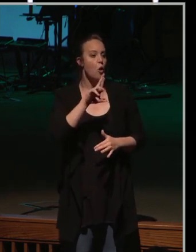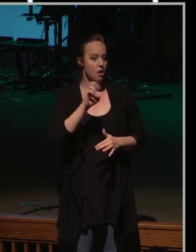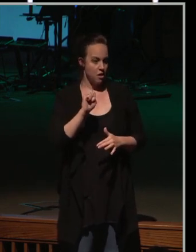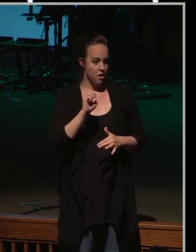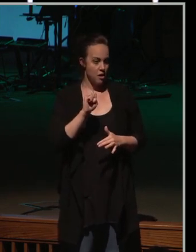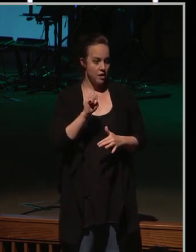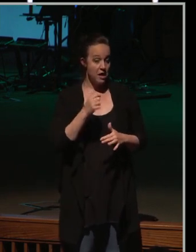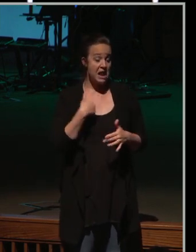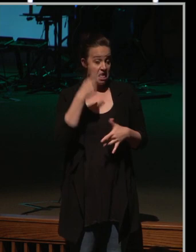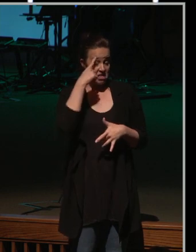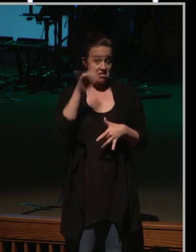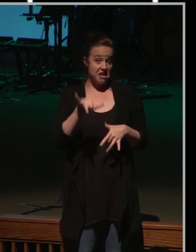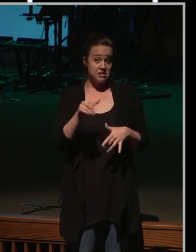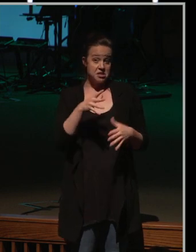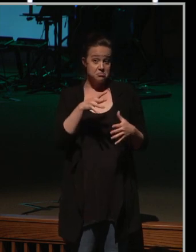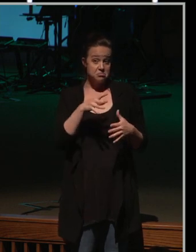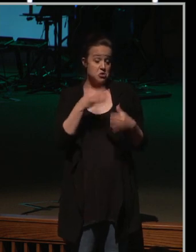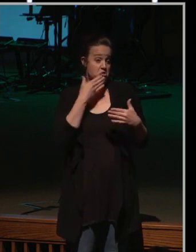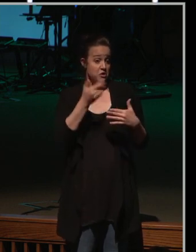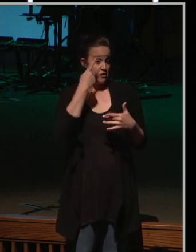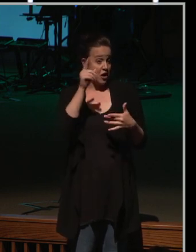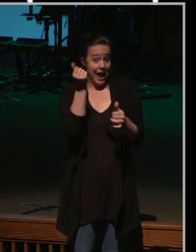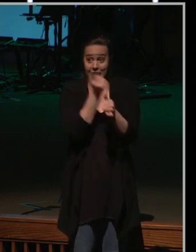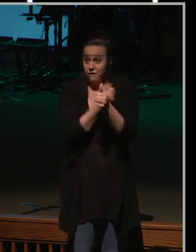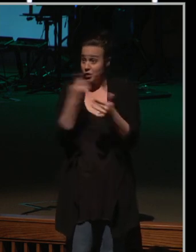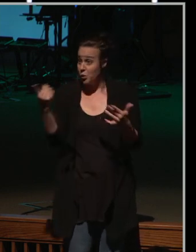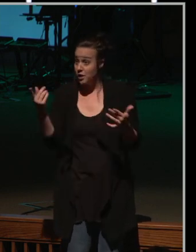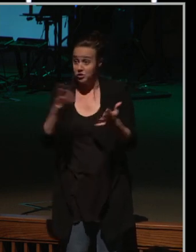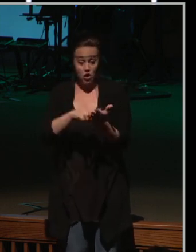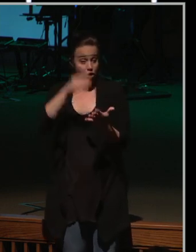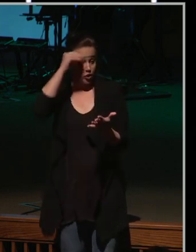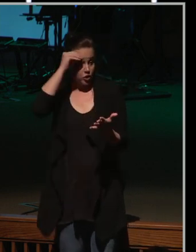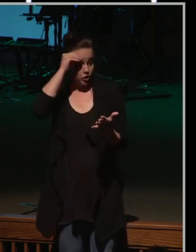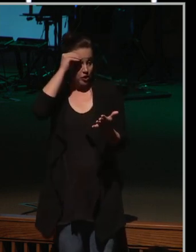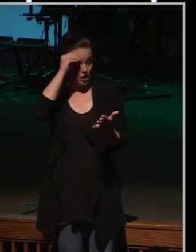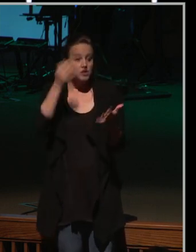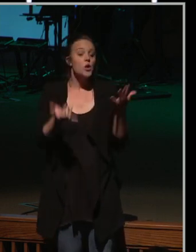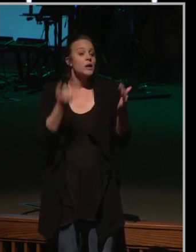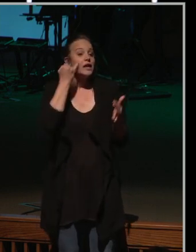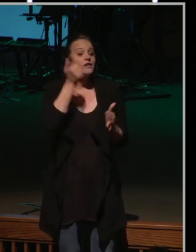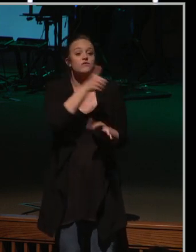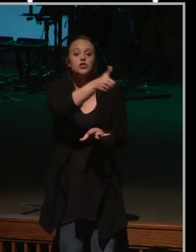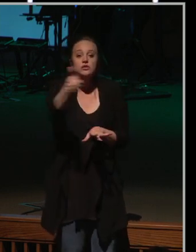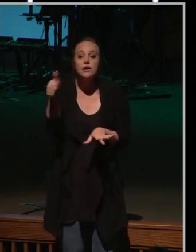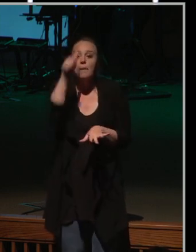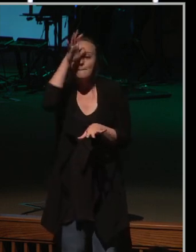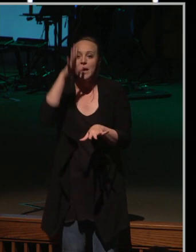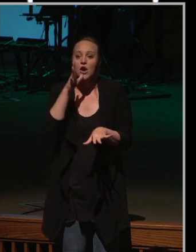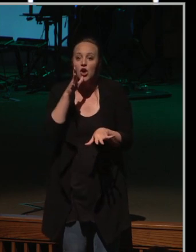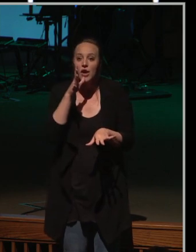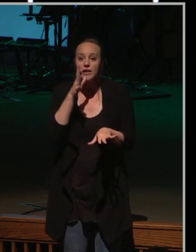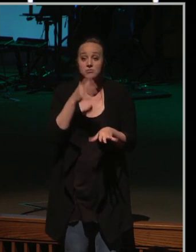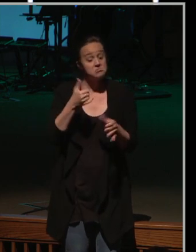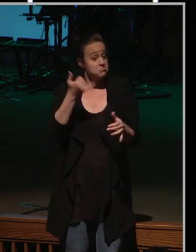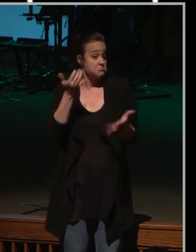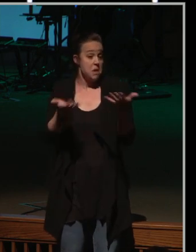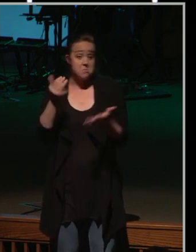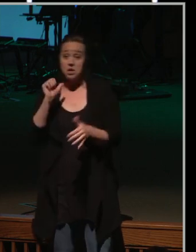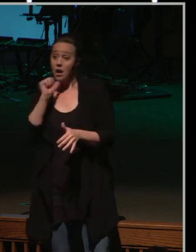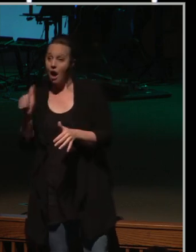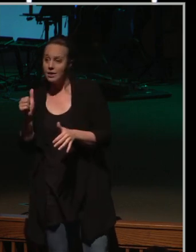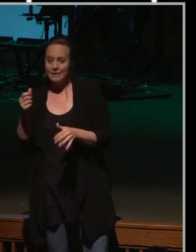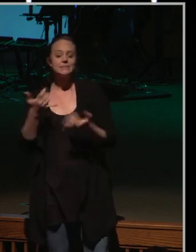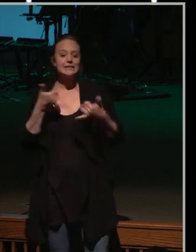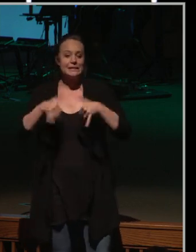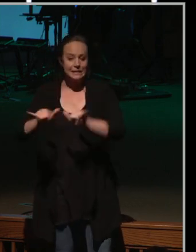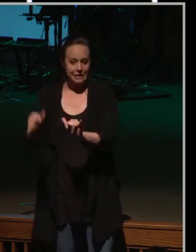you're a parent or not, but I'll try to make it especially applicable to our parents. So let me pray, and then we're going to jump